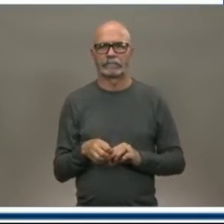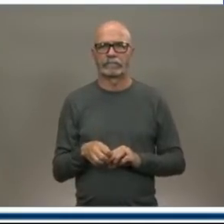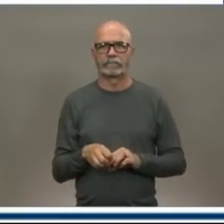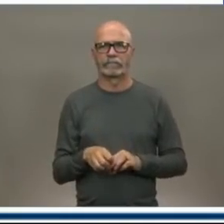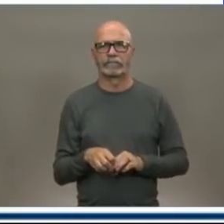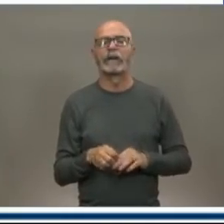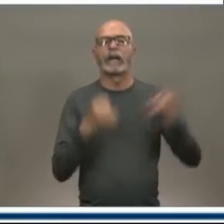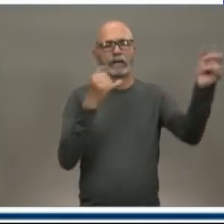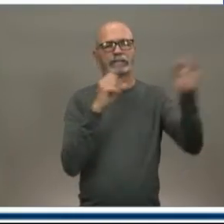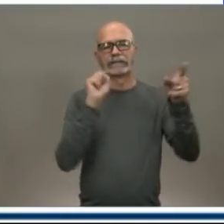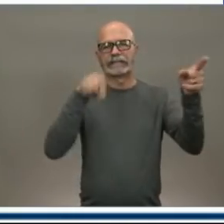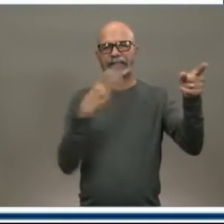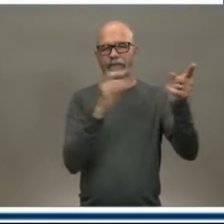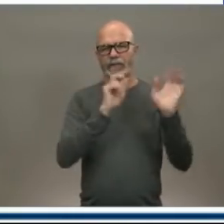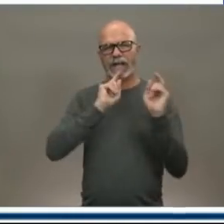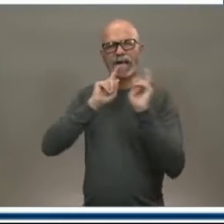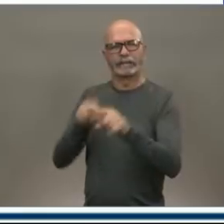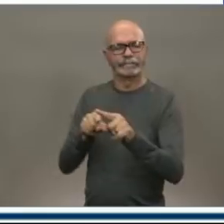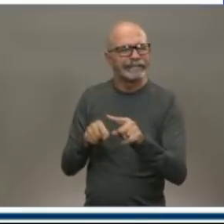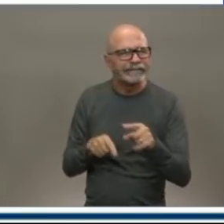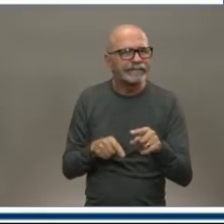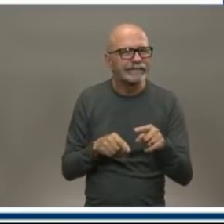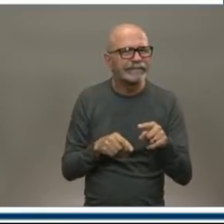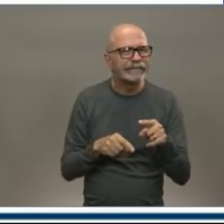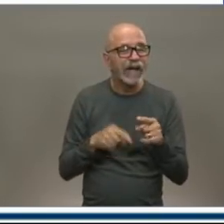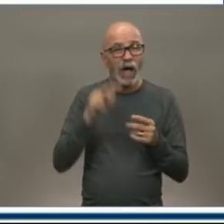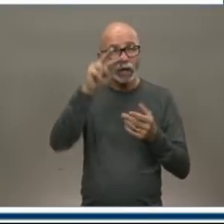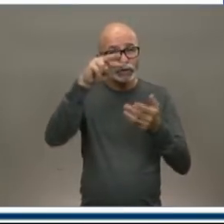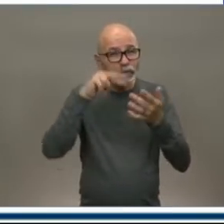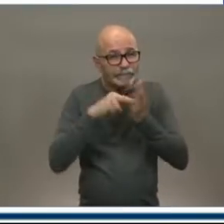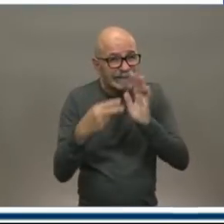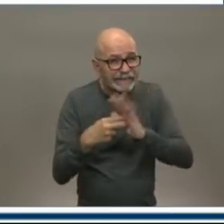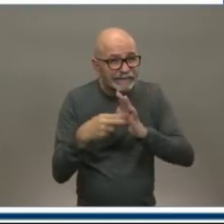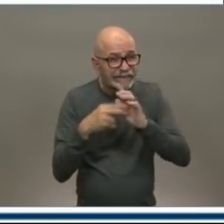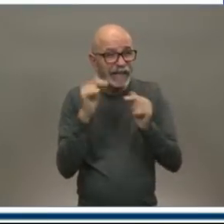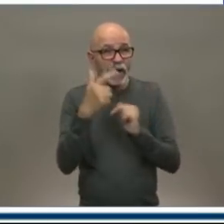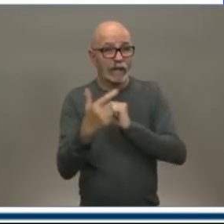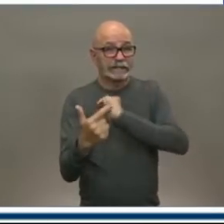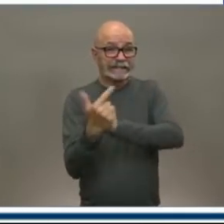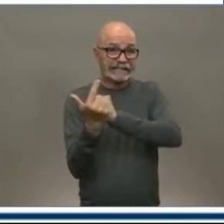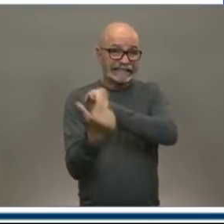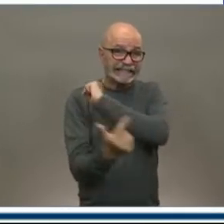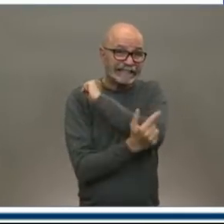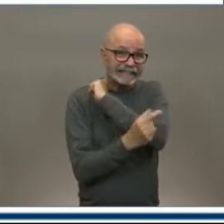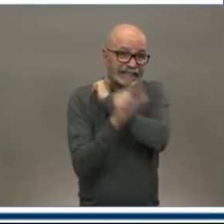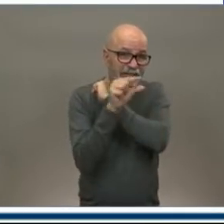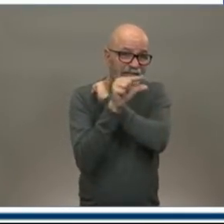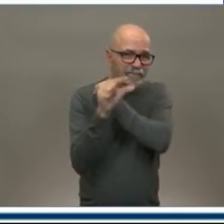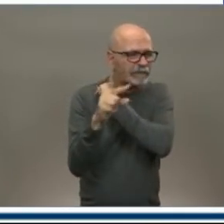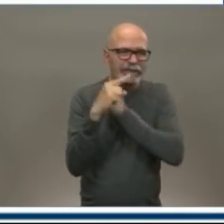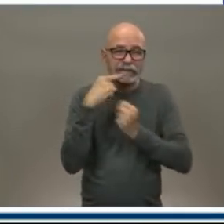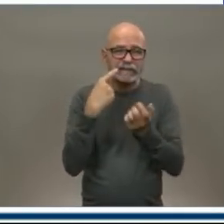don't do it. I will have to have a fall sitting. It's legislated. I will, but I'll have more to say about that next week.